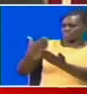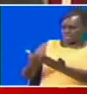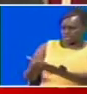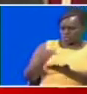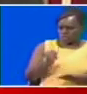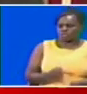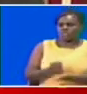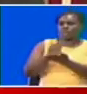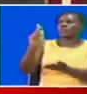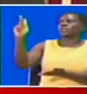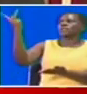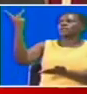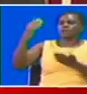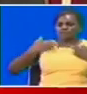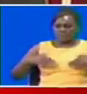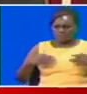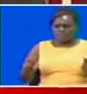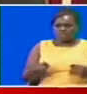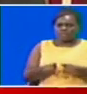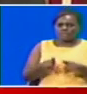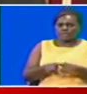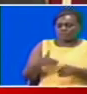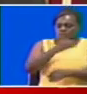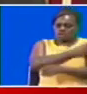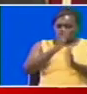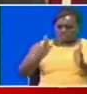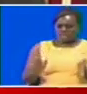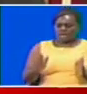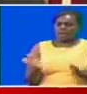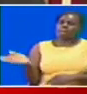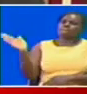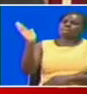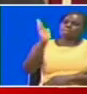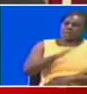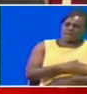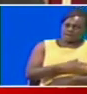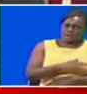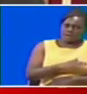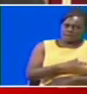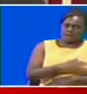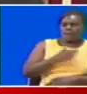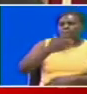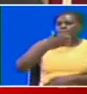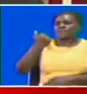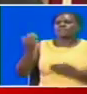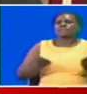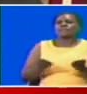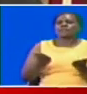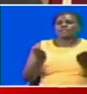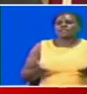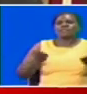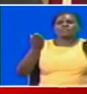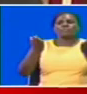the support of the Kenyans. And for that, the doctors will return in favor the best of the services they can